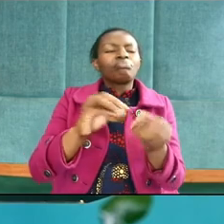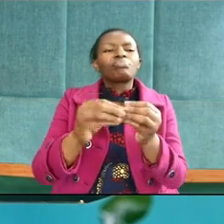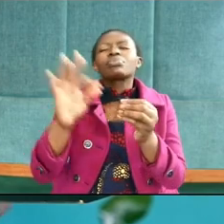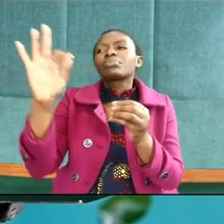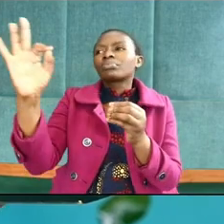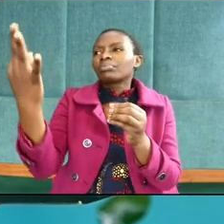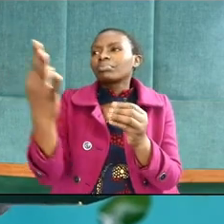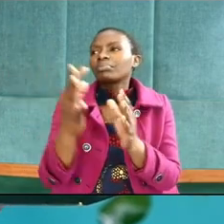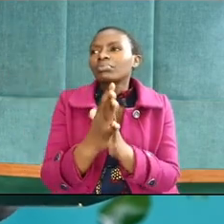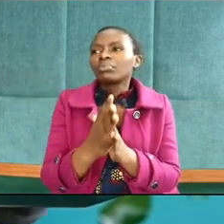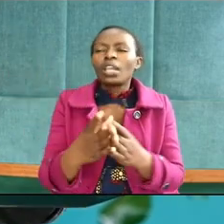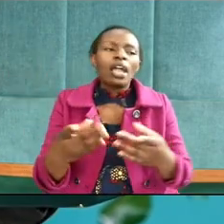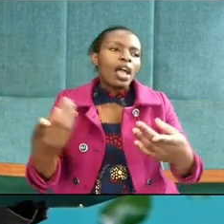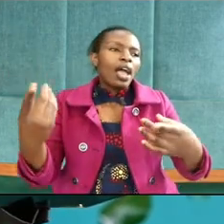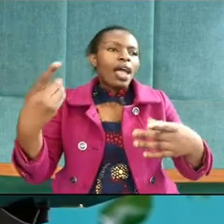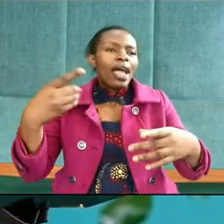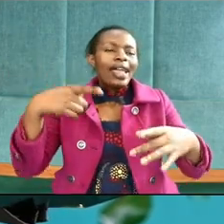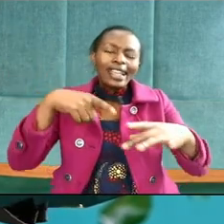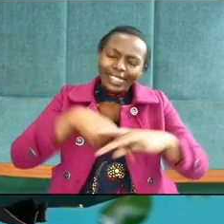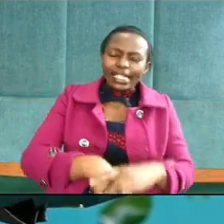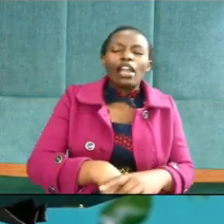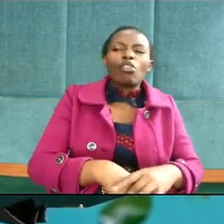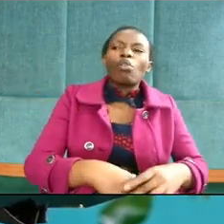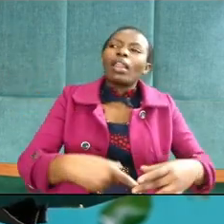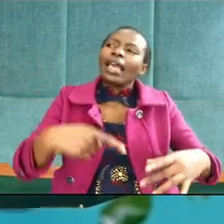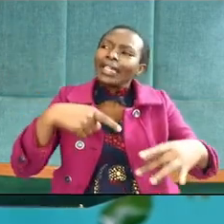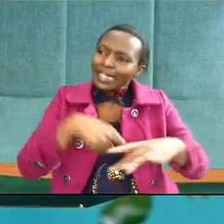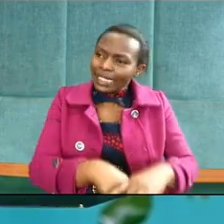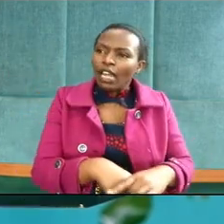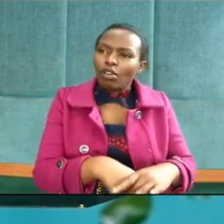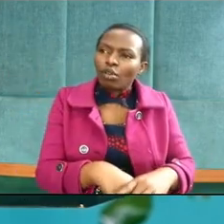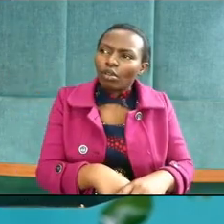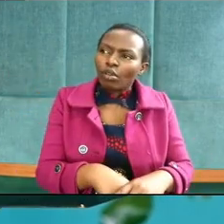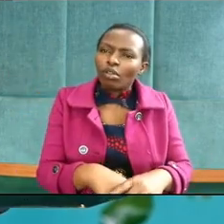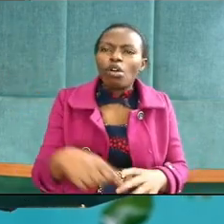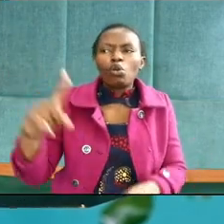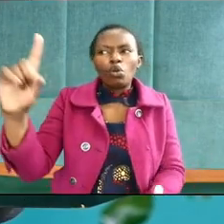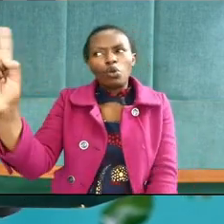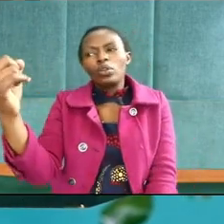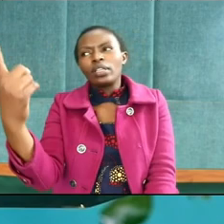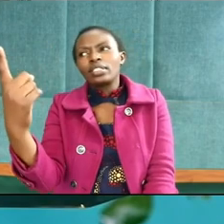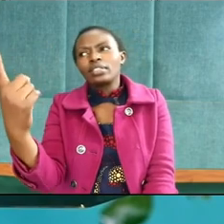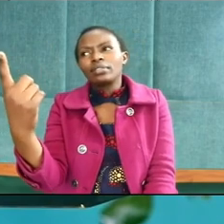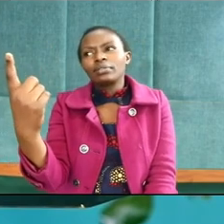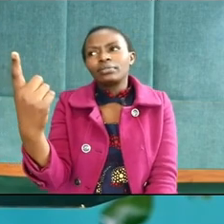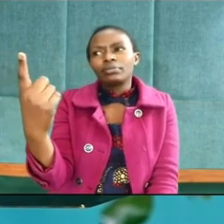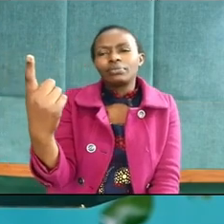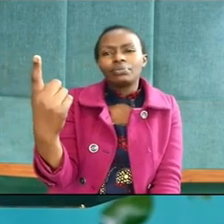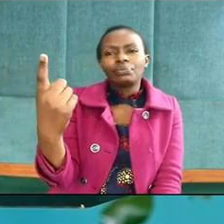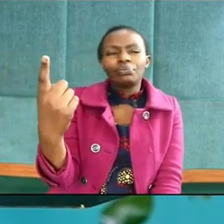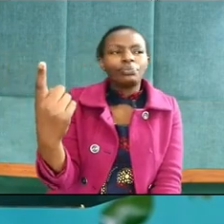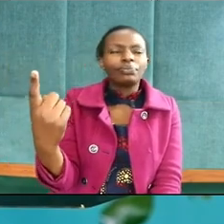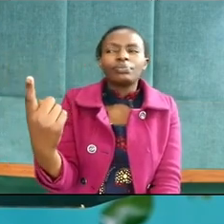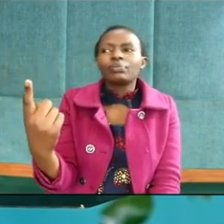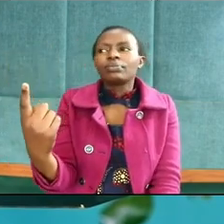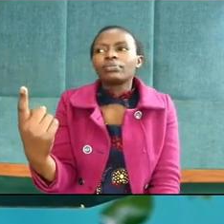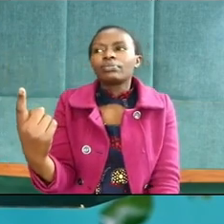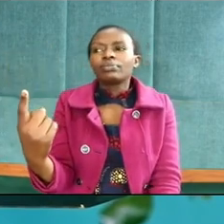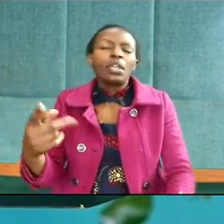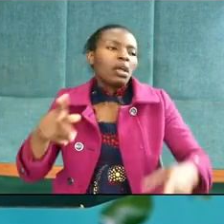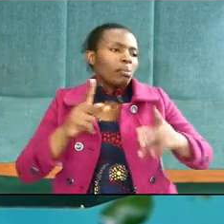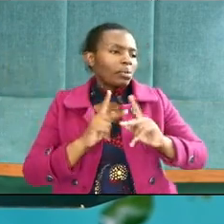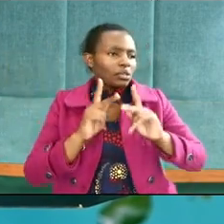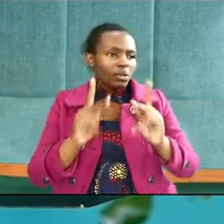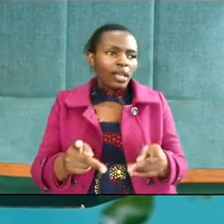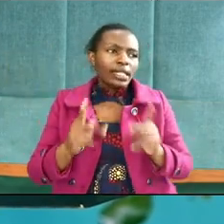is internal loneliness. The various factors associated with internal loneliness are